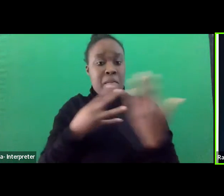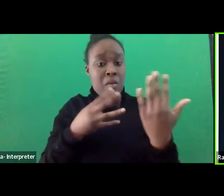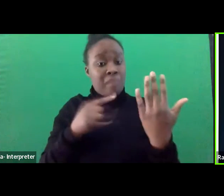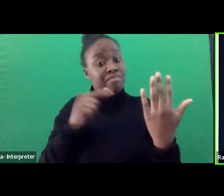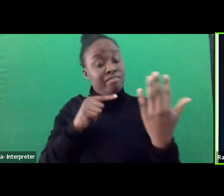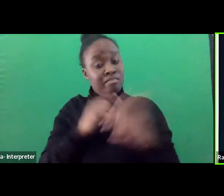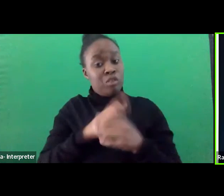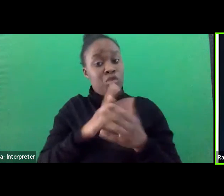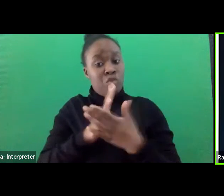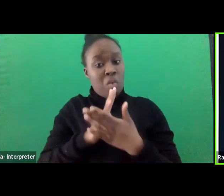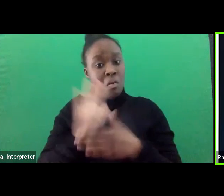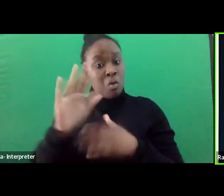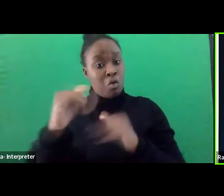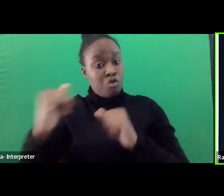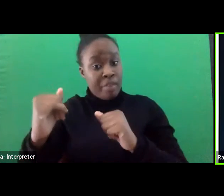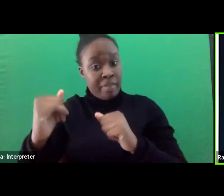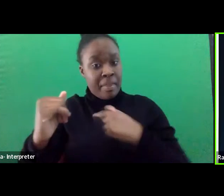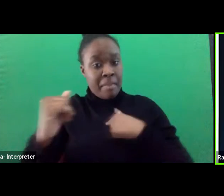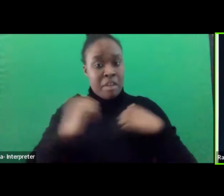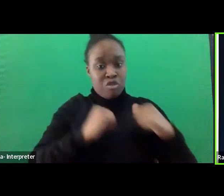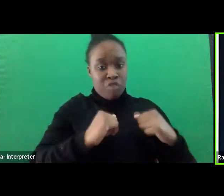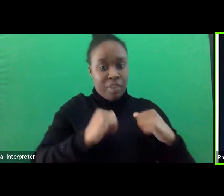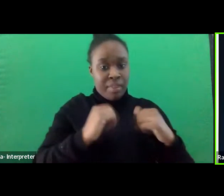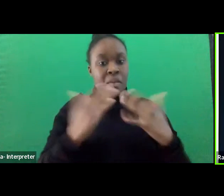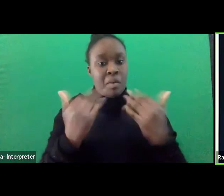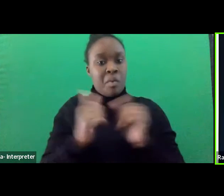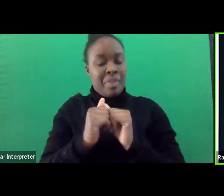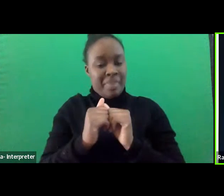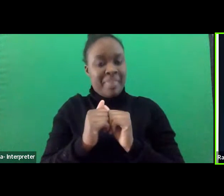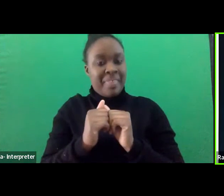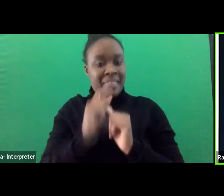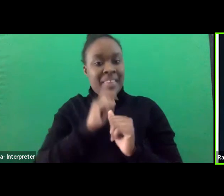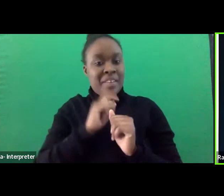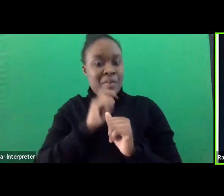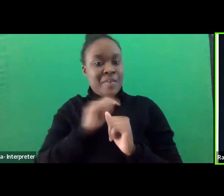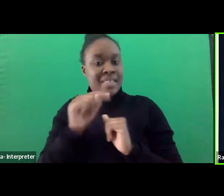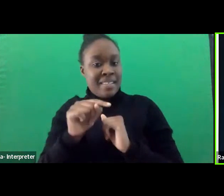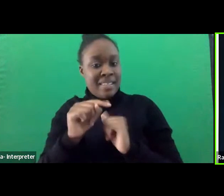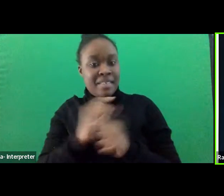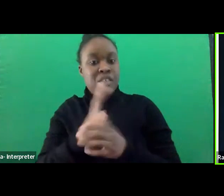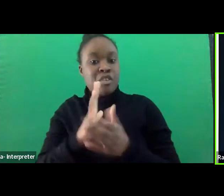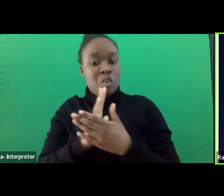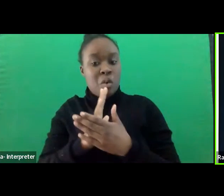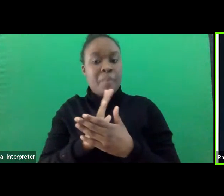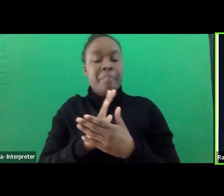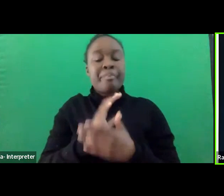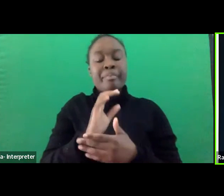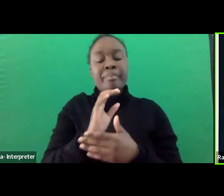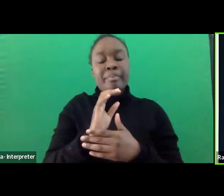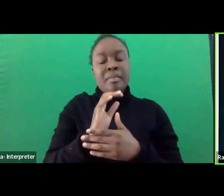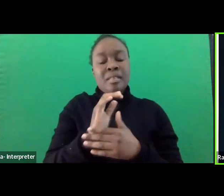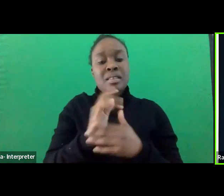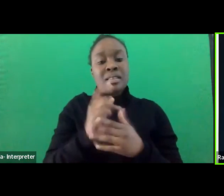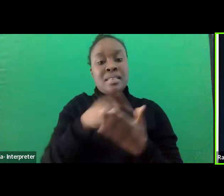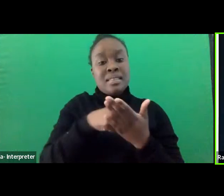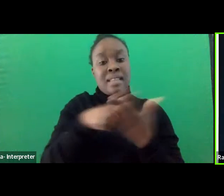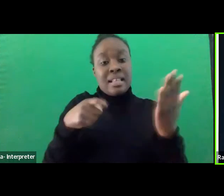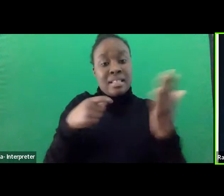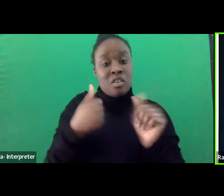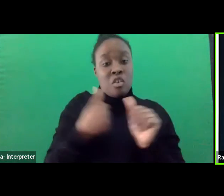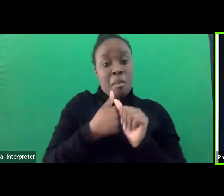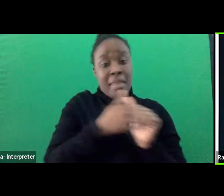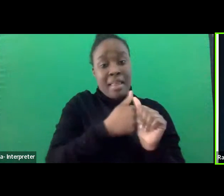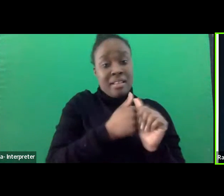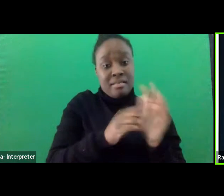each other's strengths to resolve tax administration challenges and improve tax compliance. We also then will be